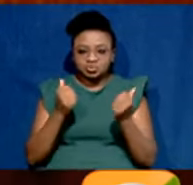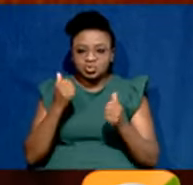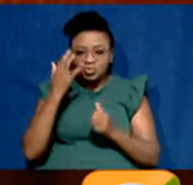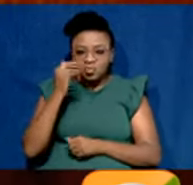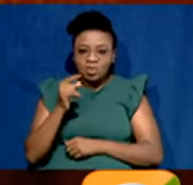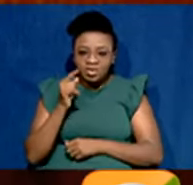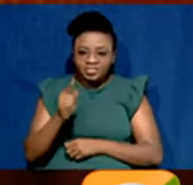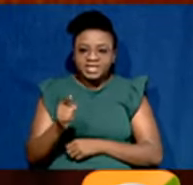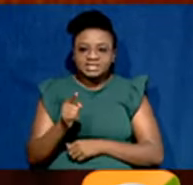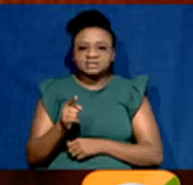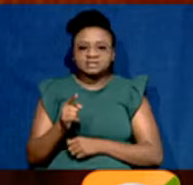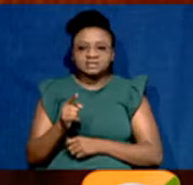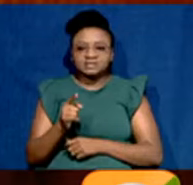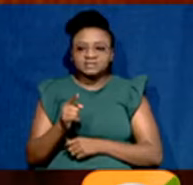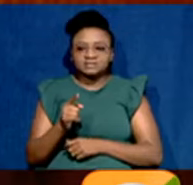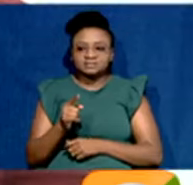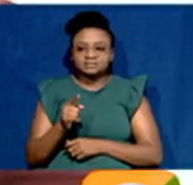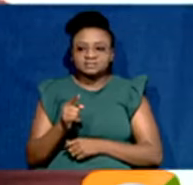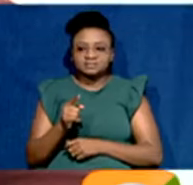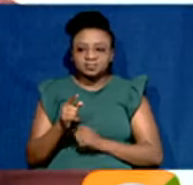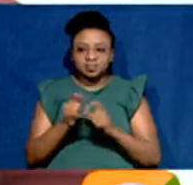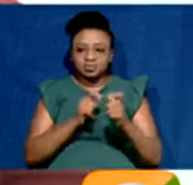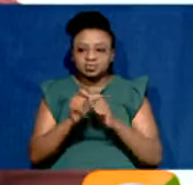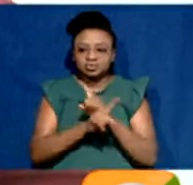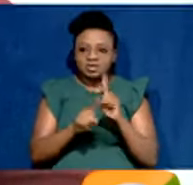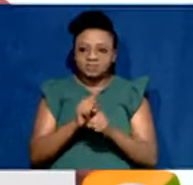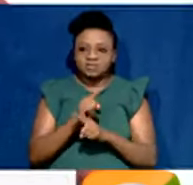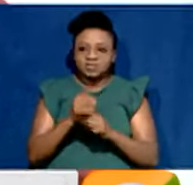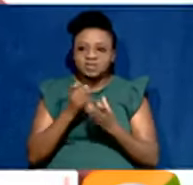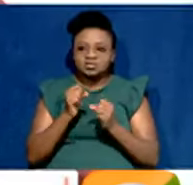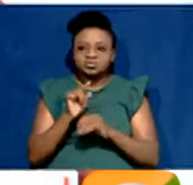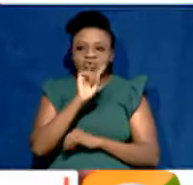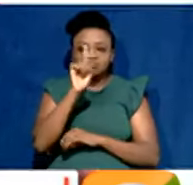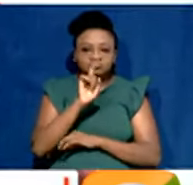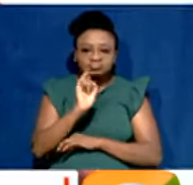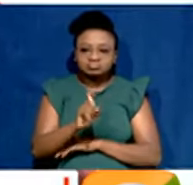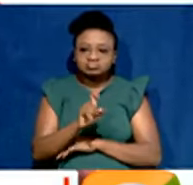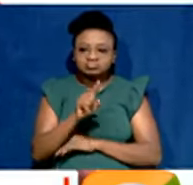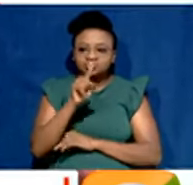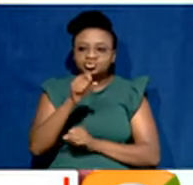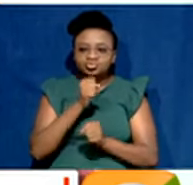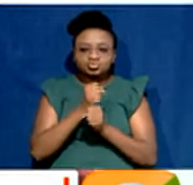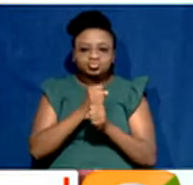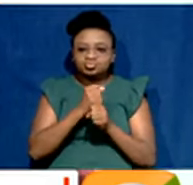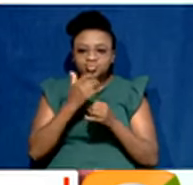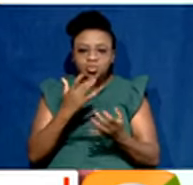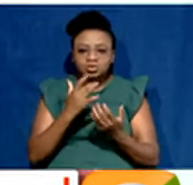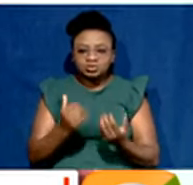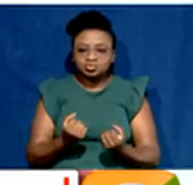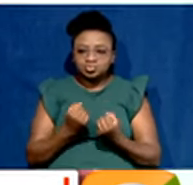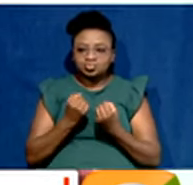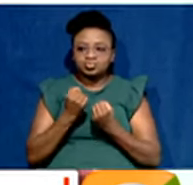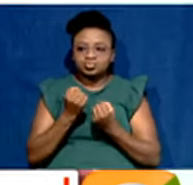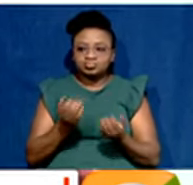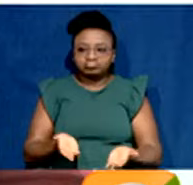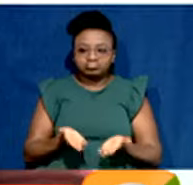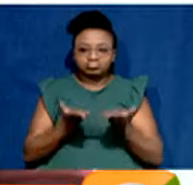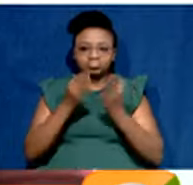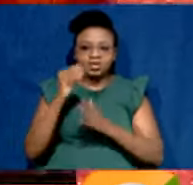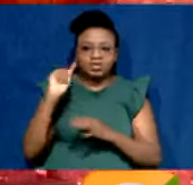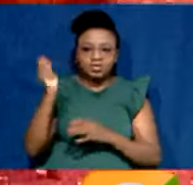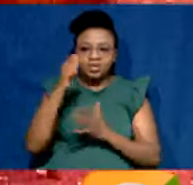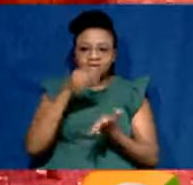almost everything, right, in the country. So the question would be what you are doing to strengthen the Kenya shilling. Precisely.